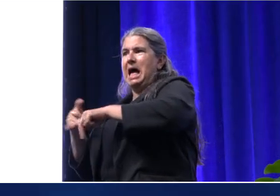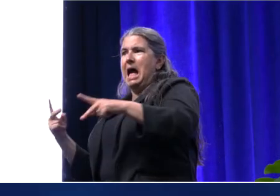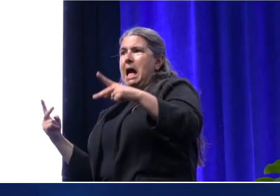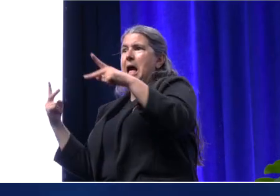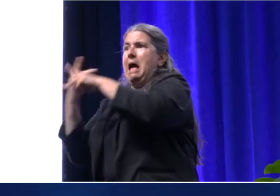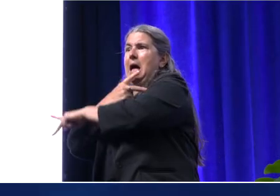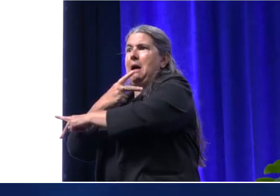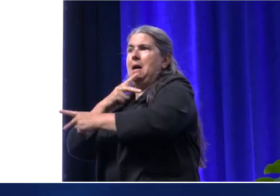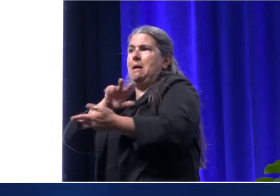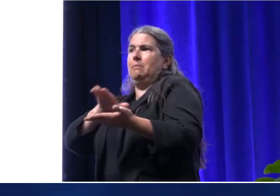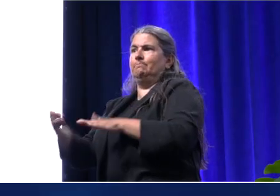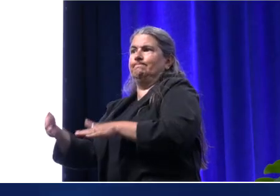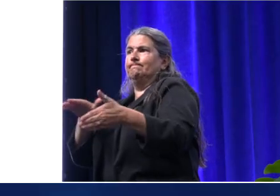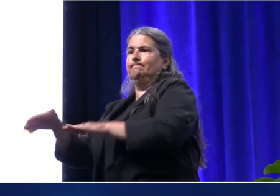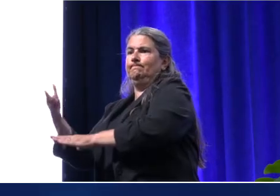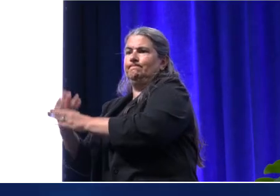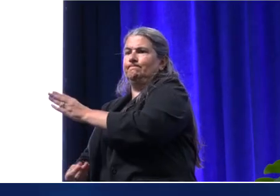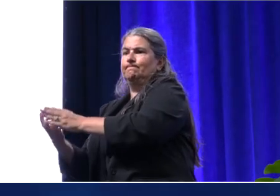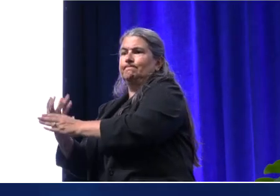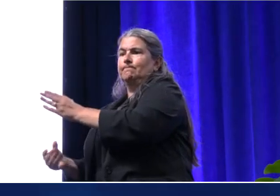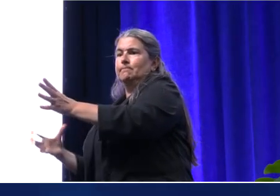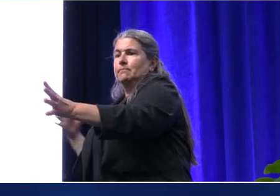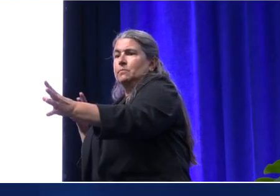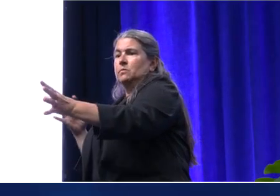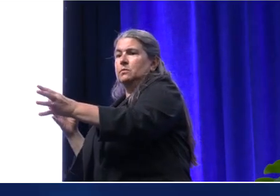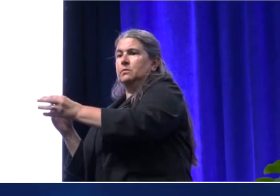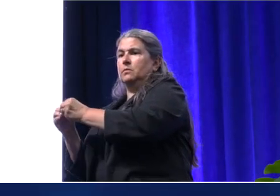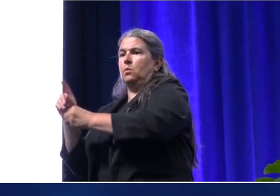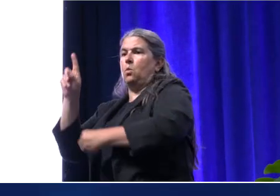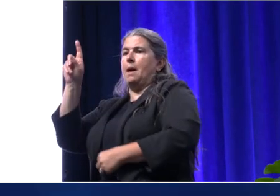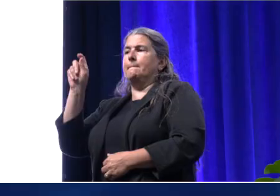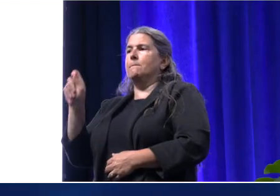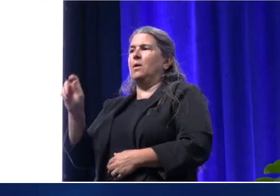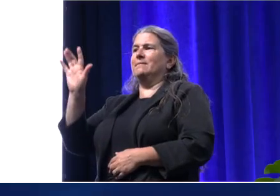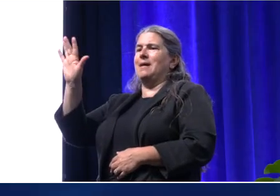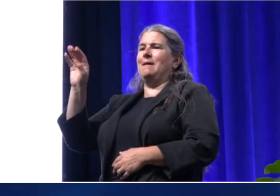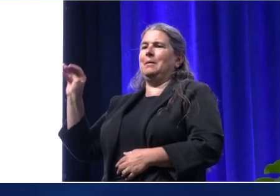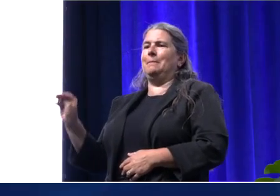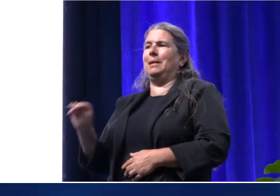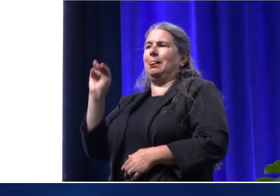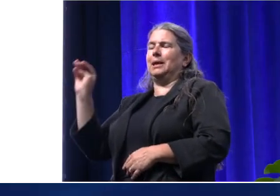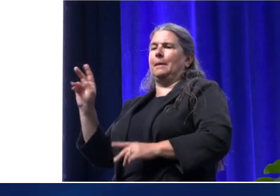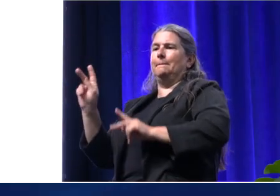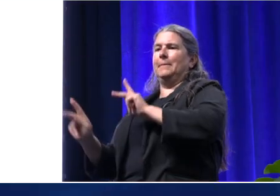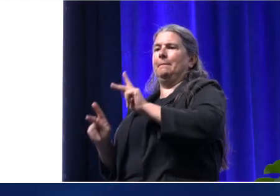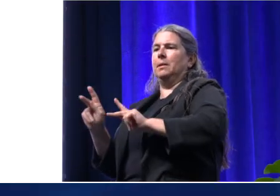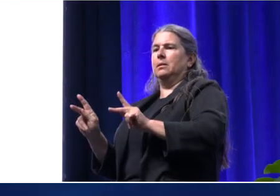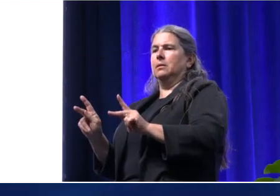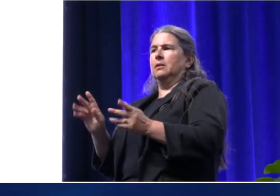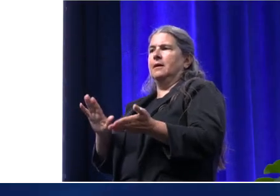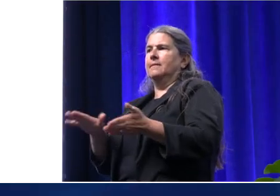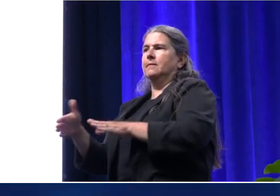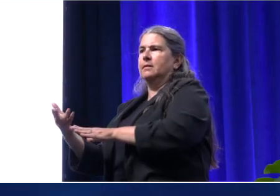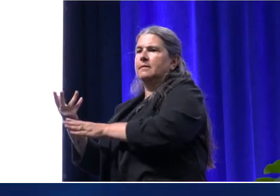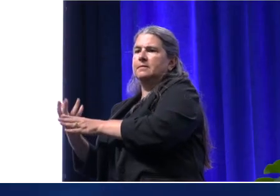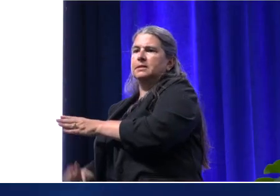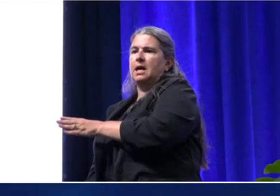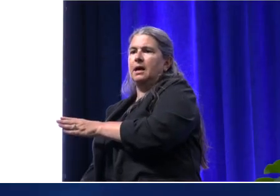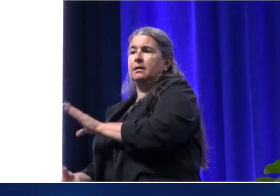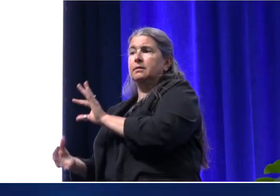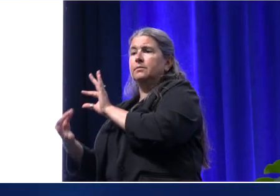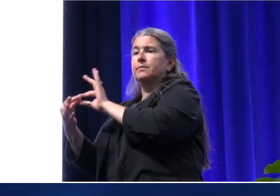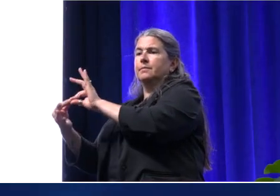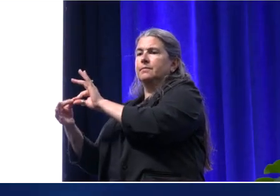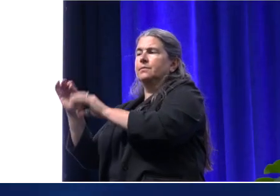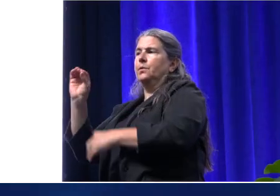Cumulatively, that's 1.5 million people who have died of overdose since the beginning